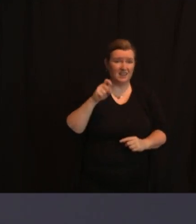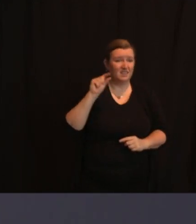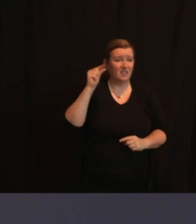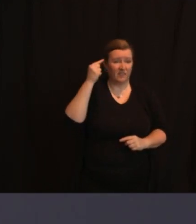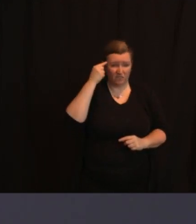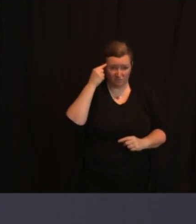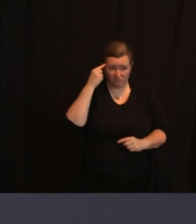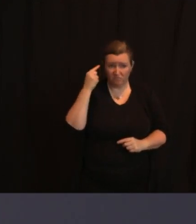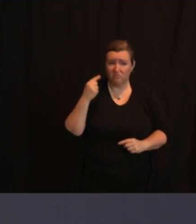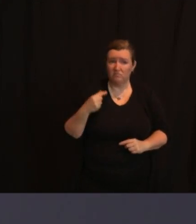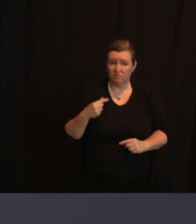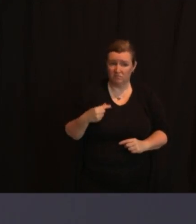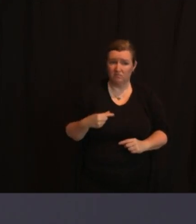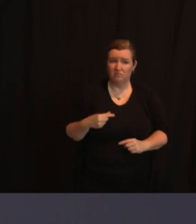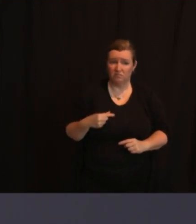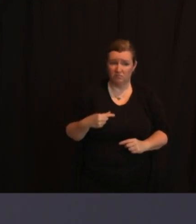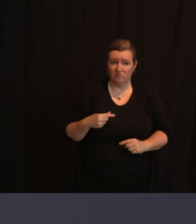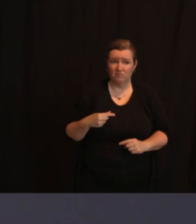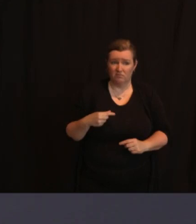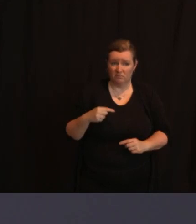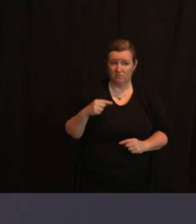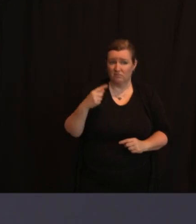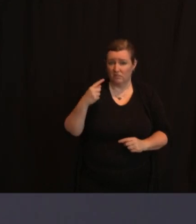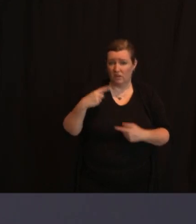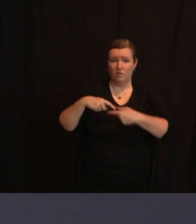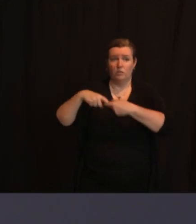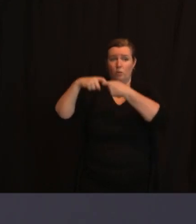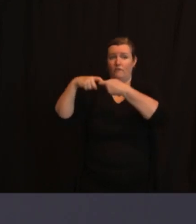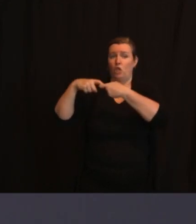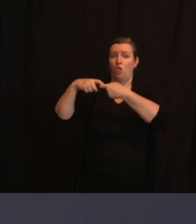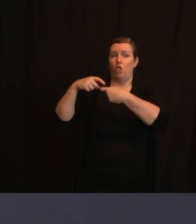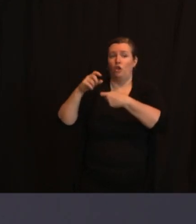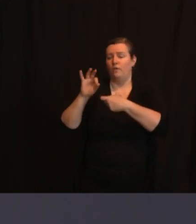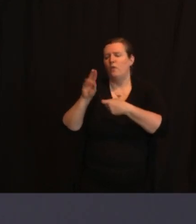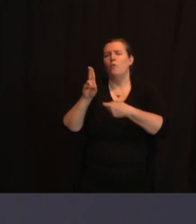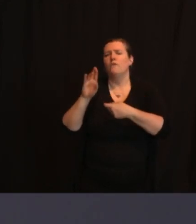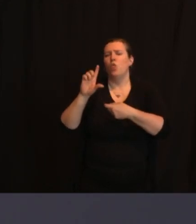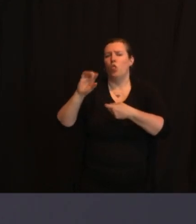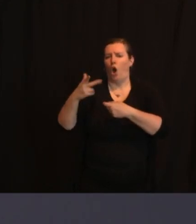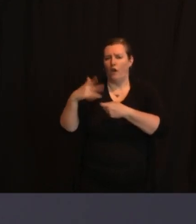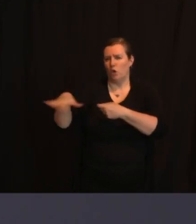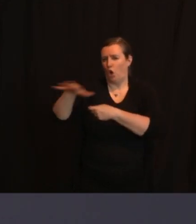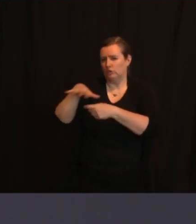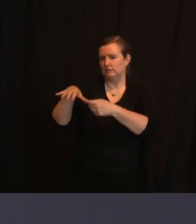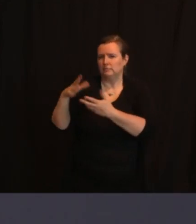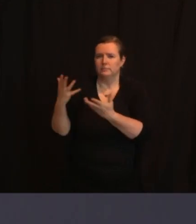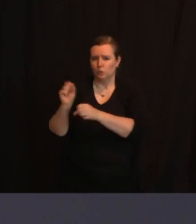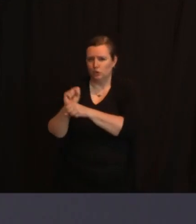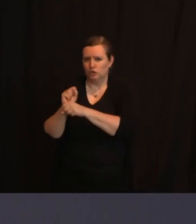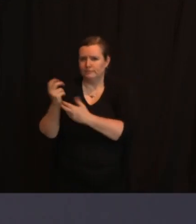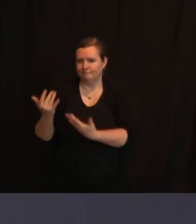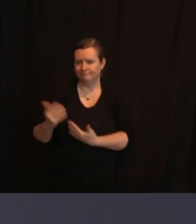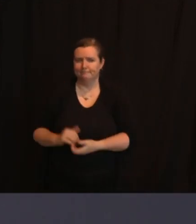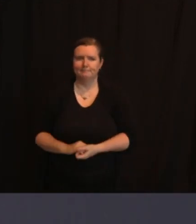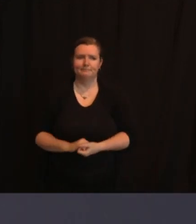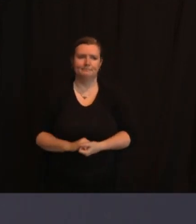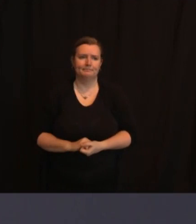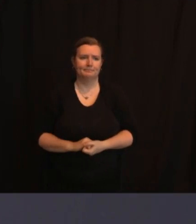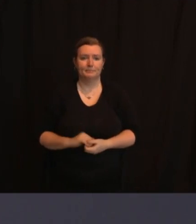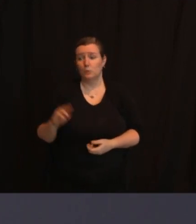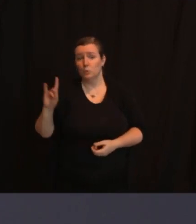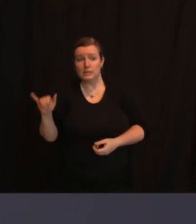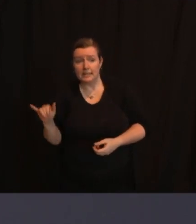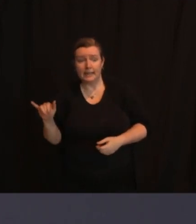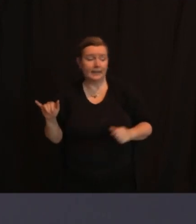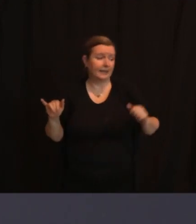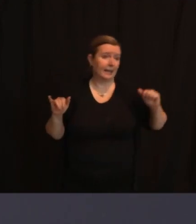needed it before. And so we need, I don't know, many of us, Judy, you tell me, Grabir, tell me, you got a lot of people sitting back with their feet up right